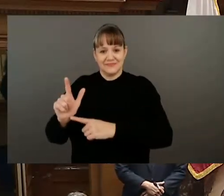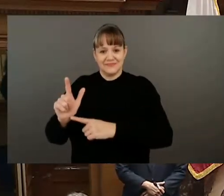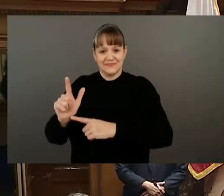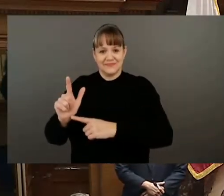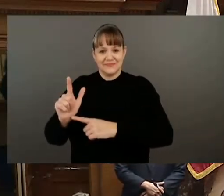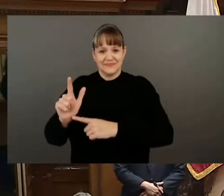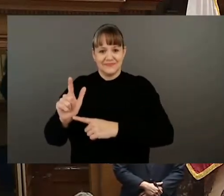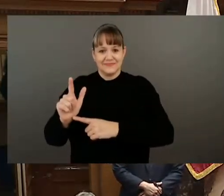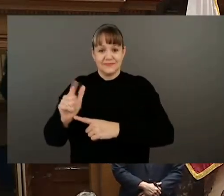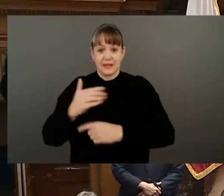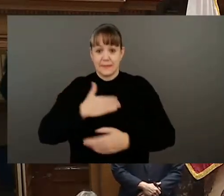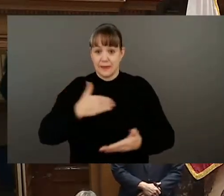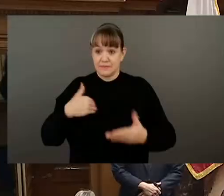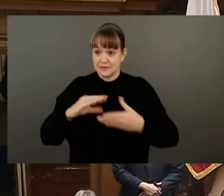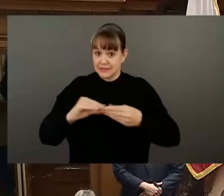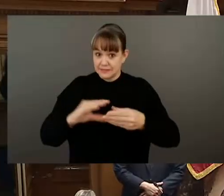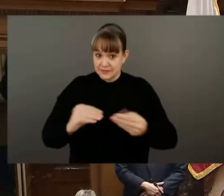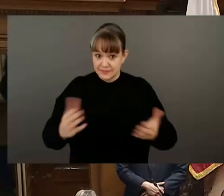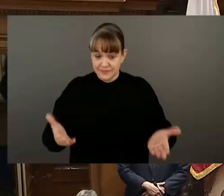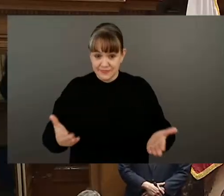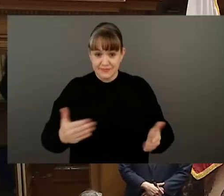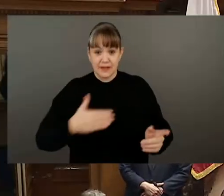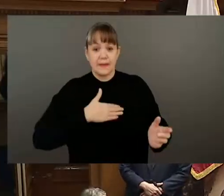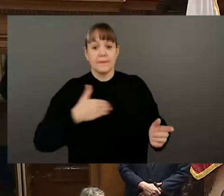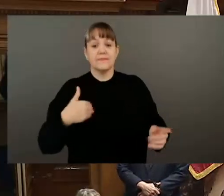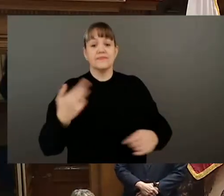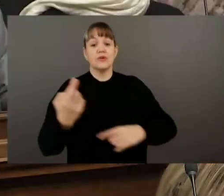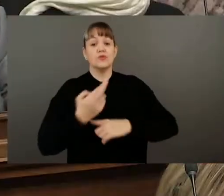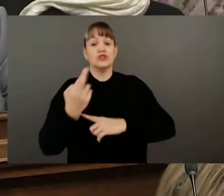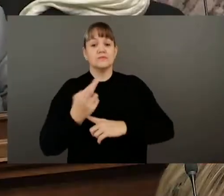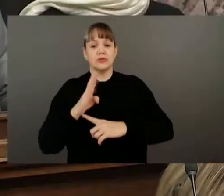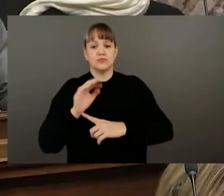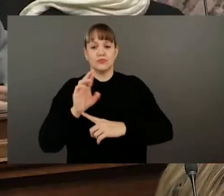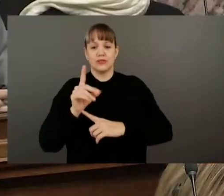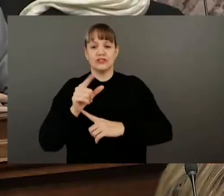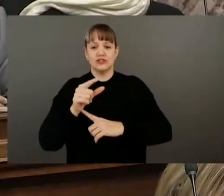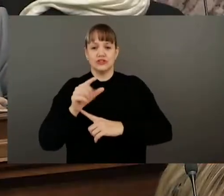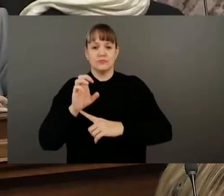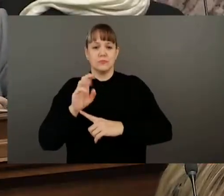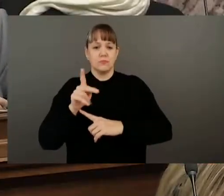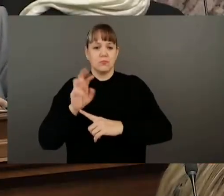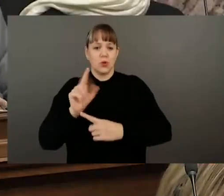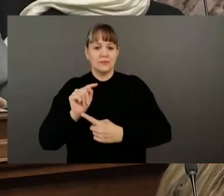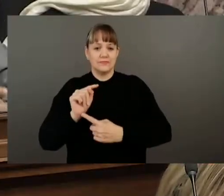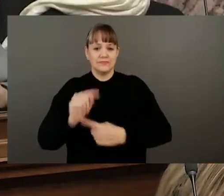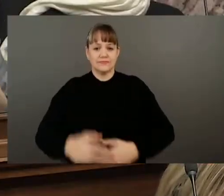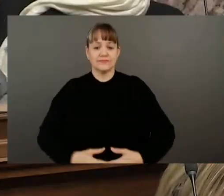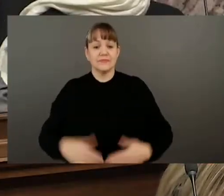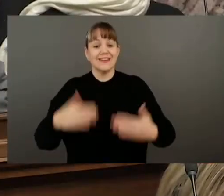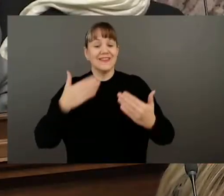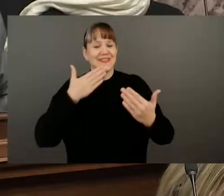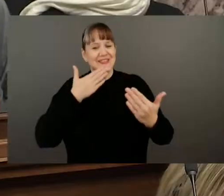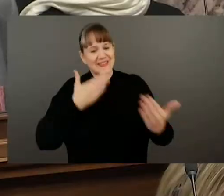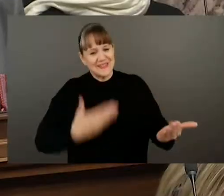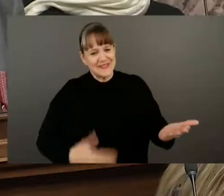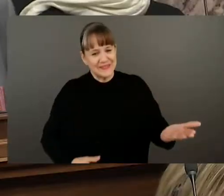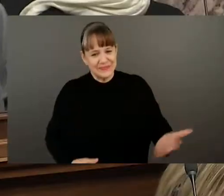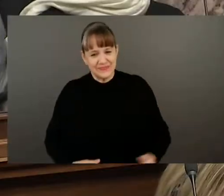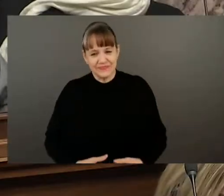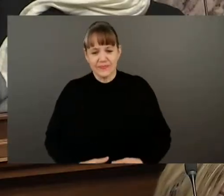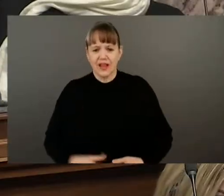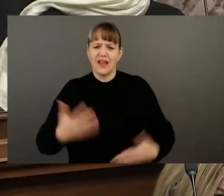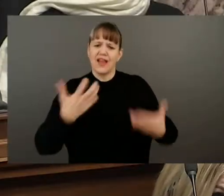Richmond Bridgeport. Thank you, Mr. Speaker. I rise today to acknowledge the important and enduring role that complementary